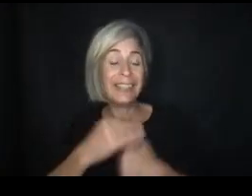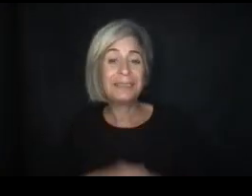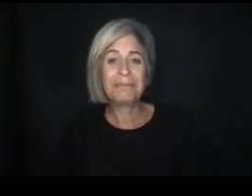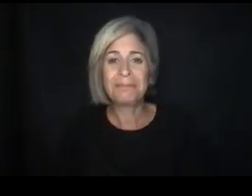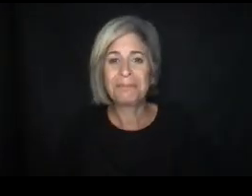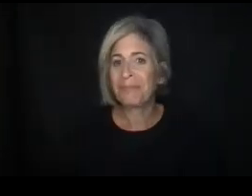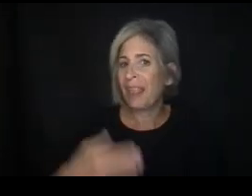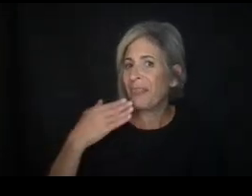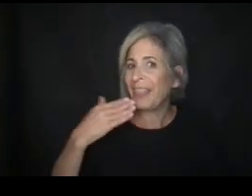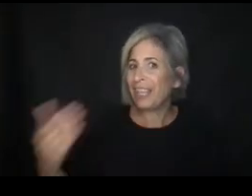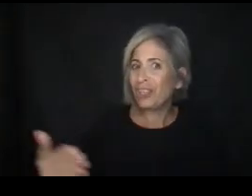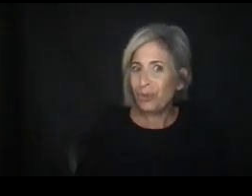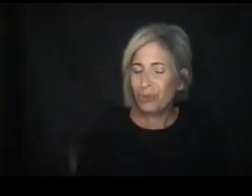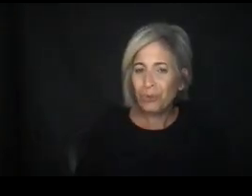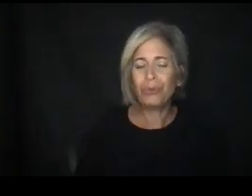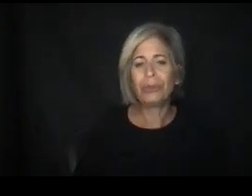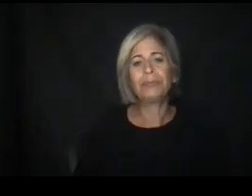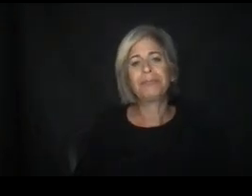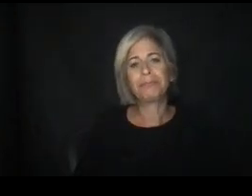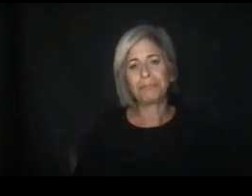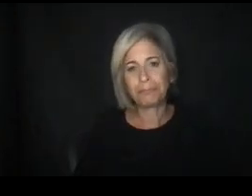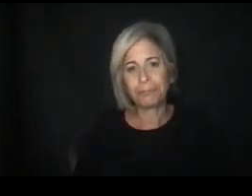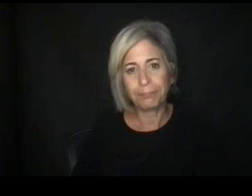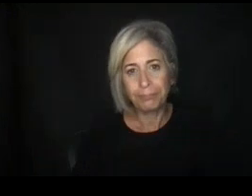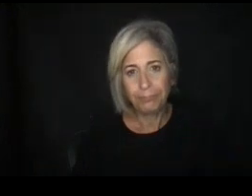Thank you. Thank you very much.